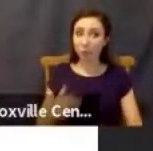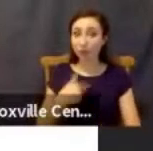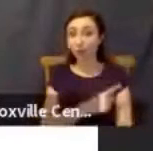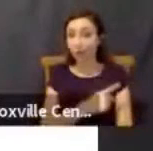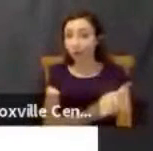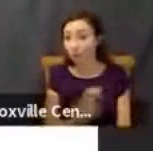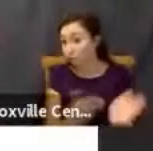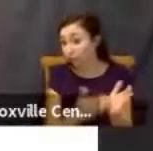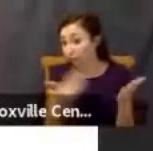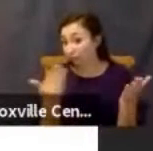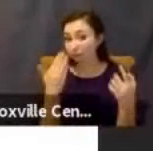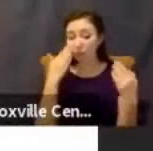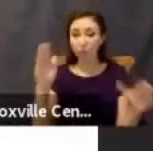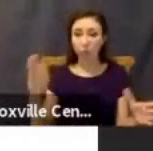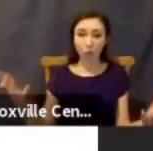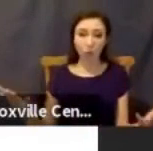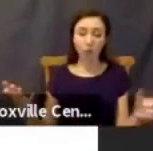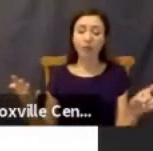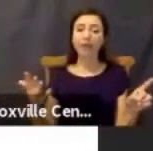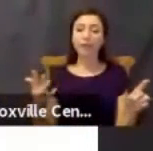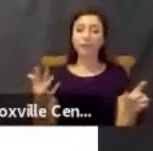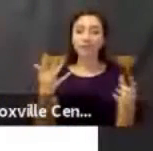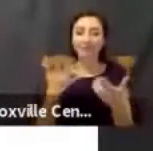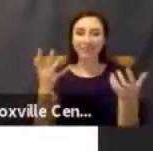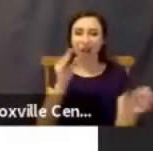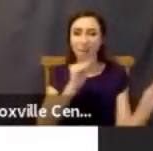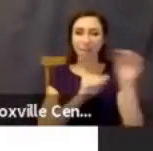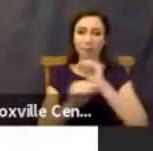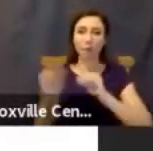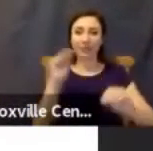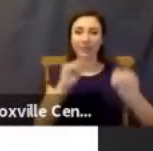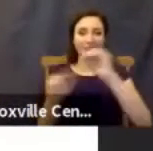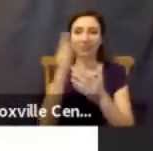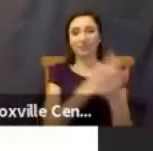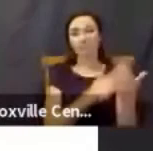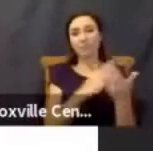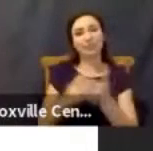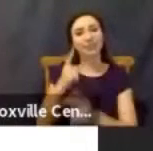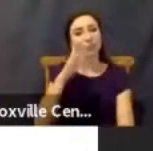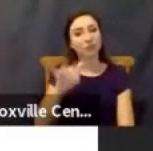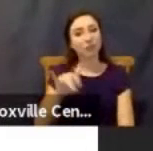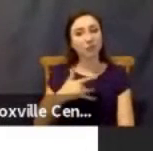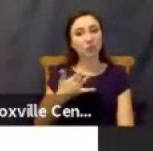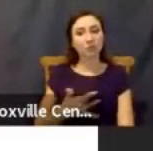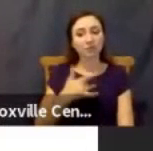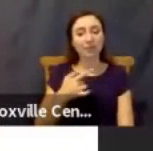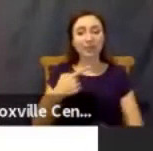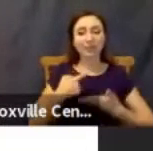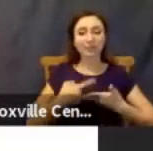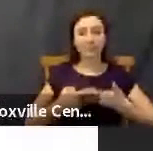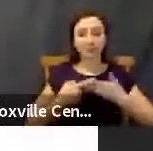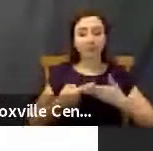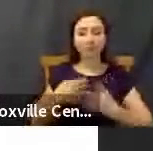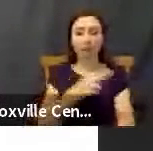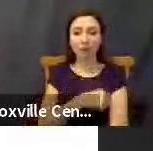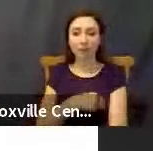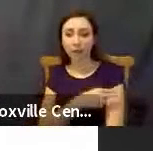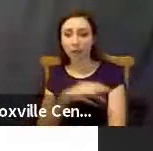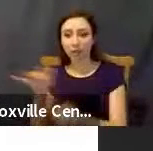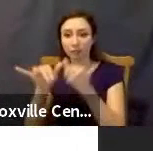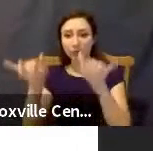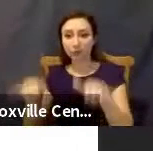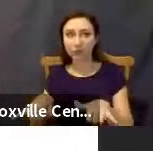so there's a lot of moving pieces to that. And so what I kind of sensed in the discussions between the hospital systems is